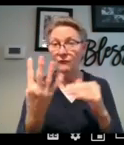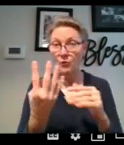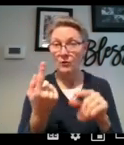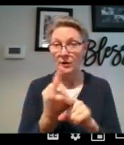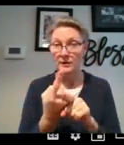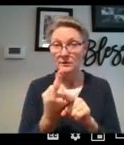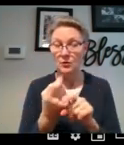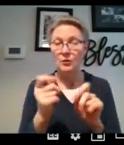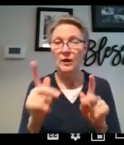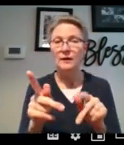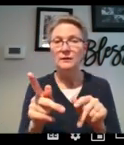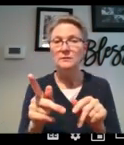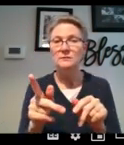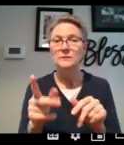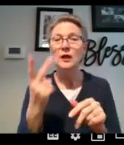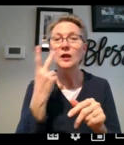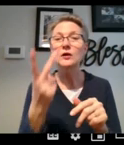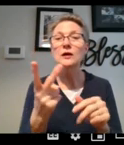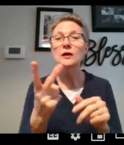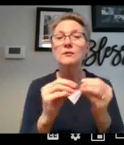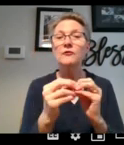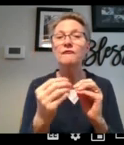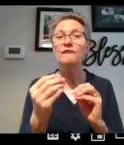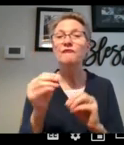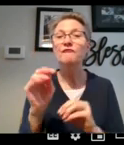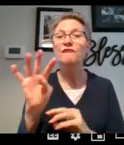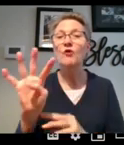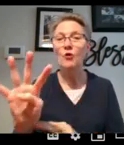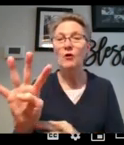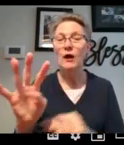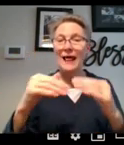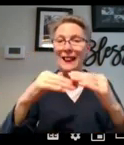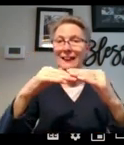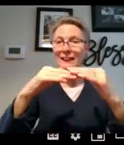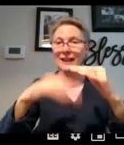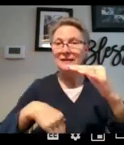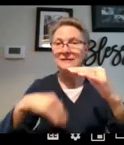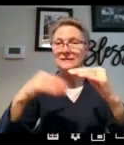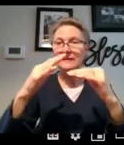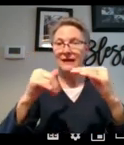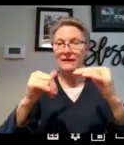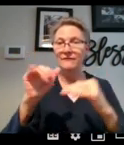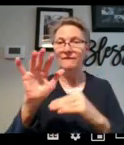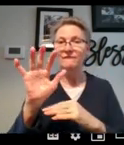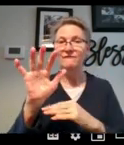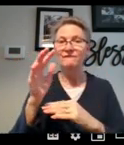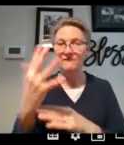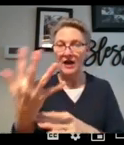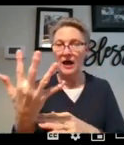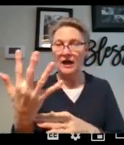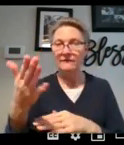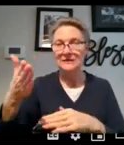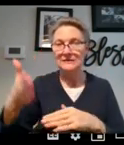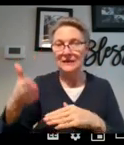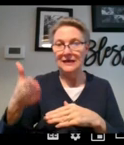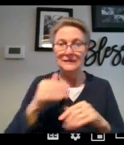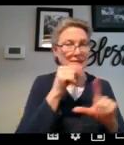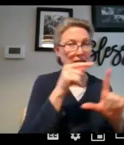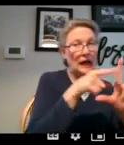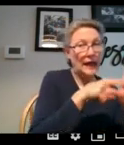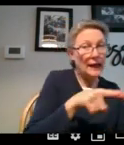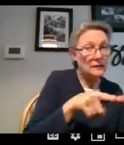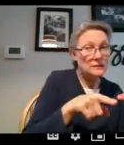Okay. Let's take a look at number 4 here. It says fewer than 5 sides. So this is no longer the angles. This is the